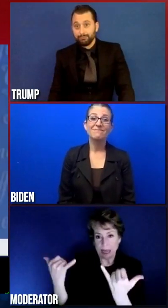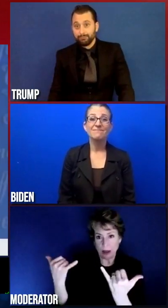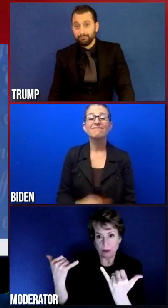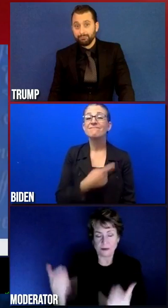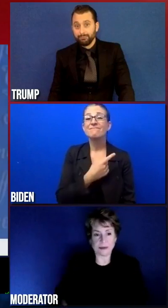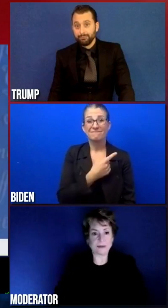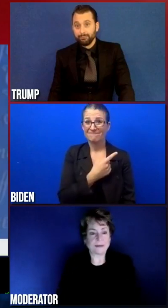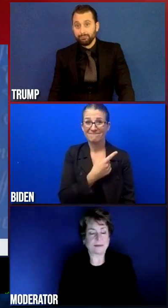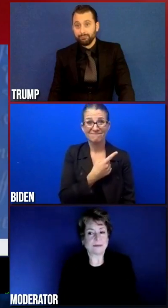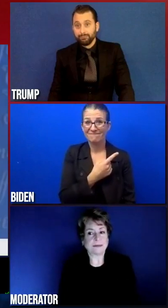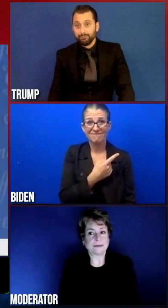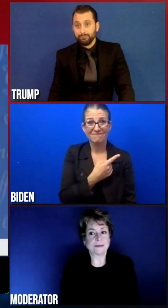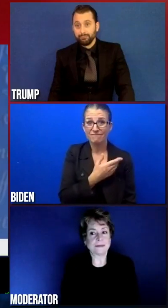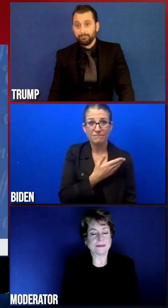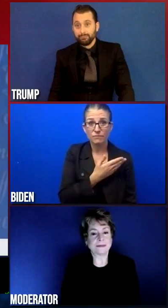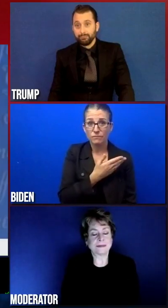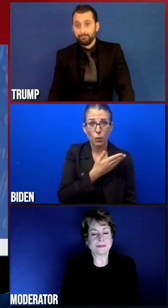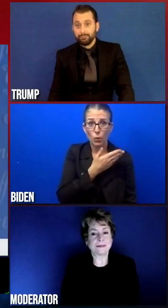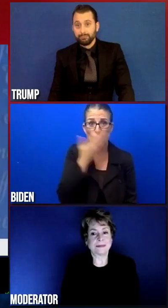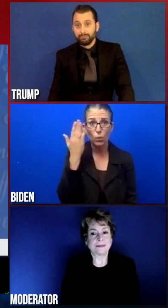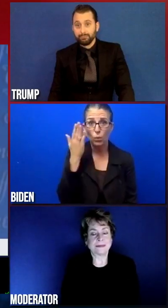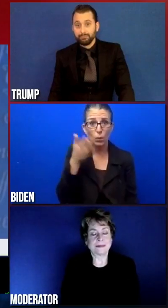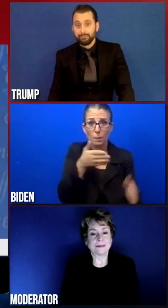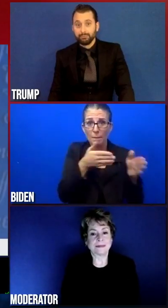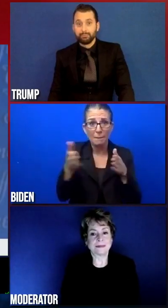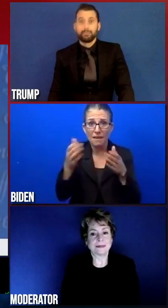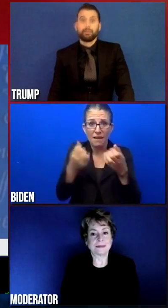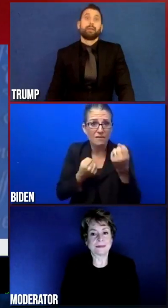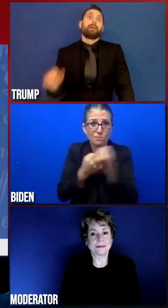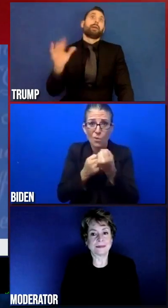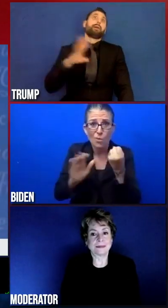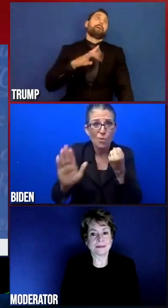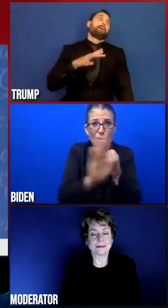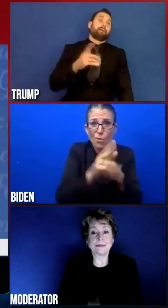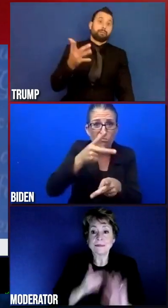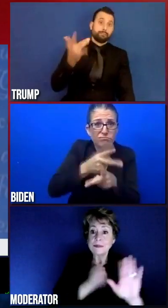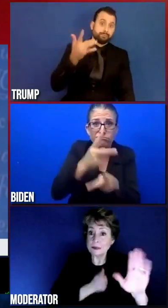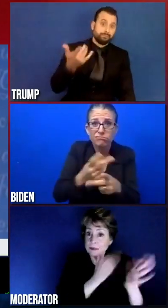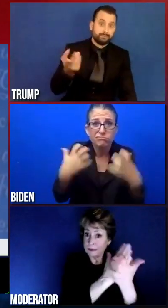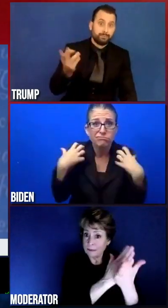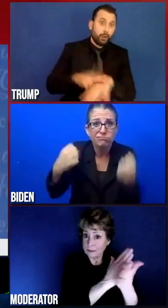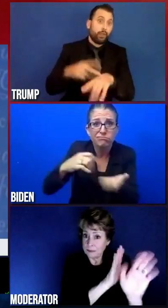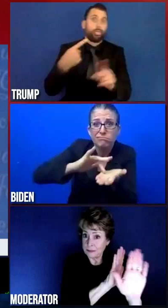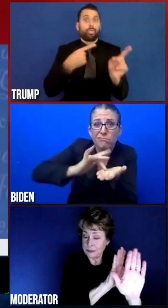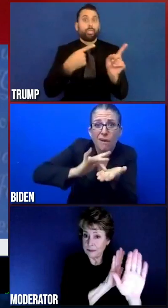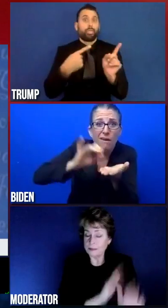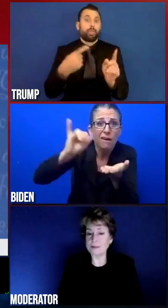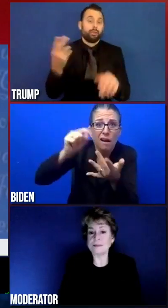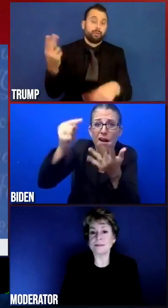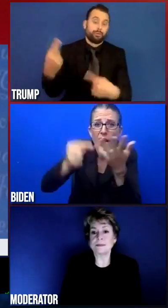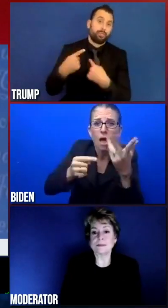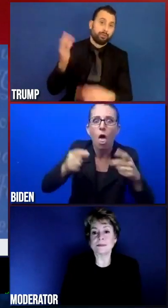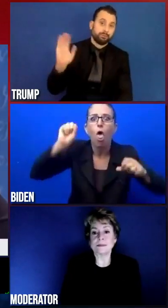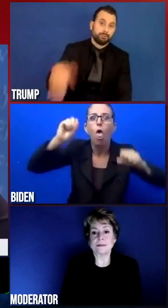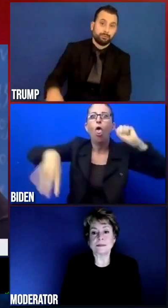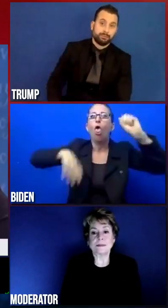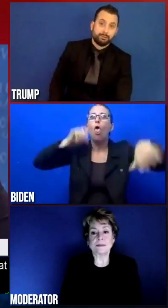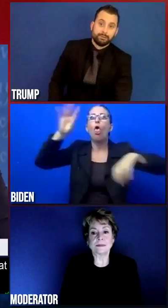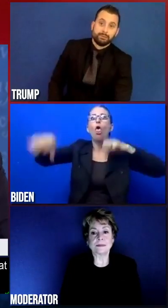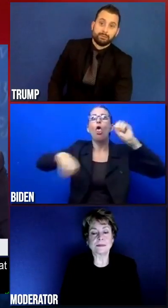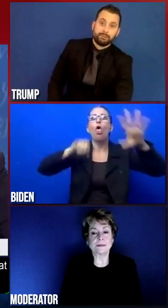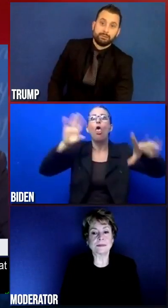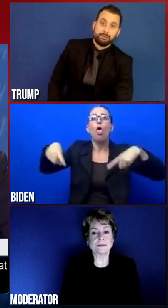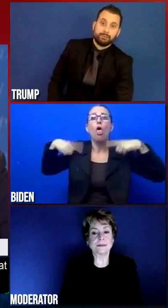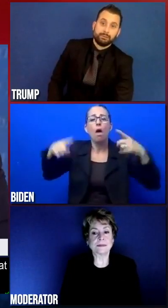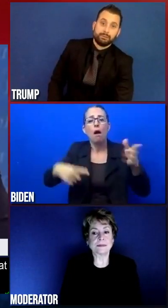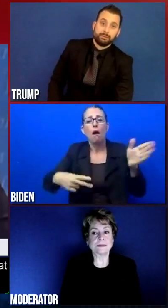we do. Please. He sends out wishful thinking. He has executive orders that have no power. He hasn't lowered drug